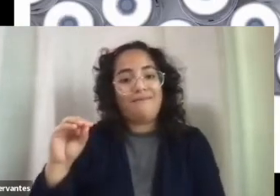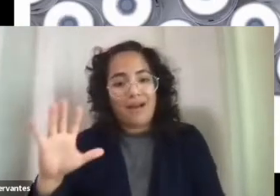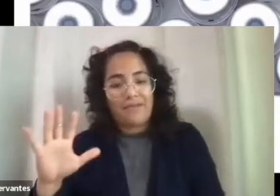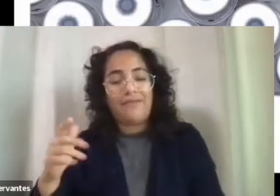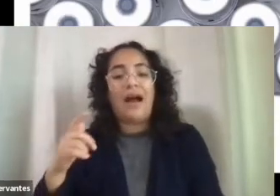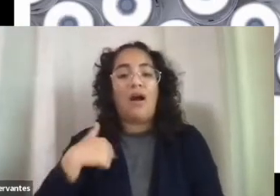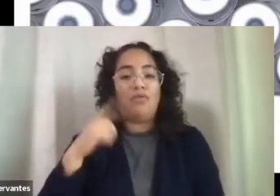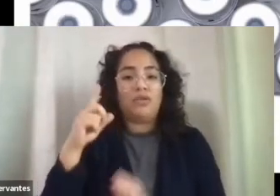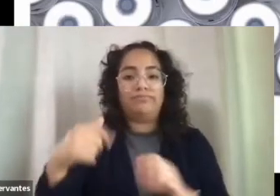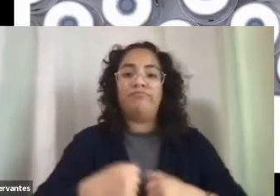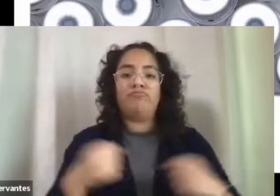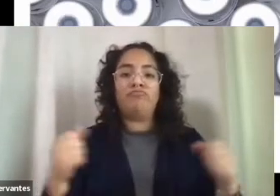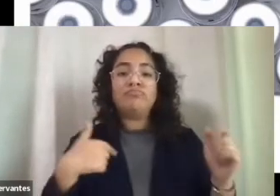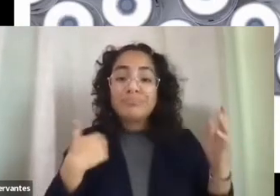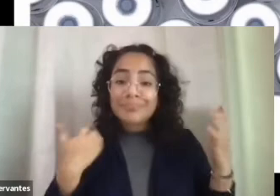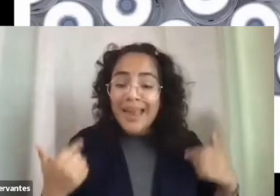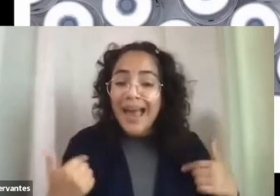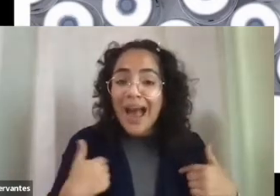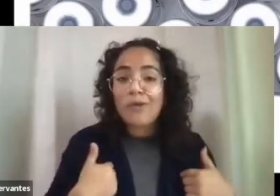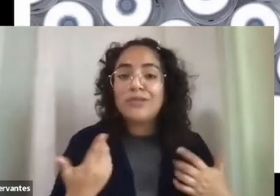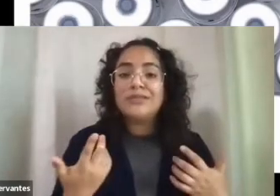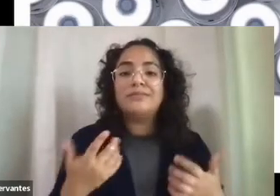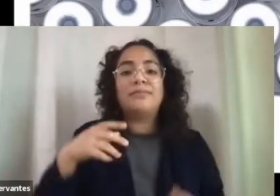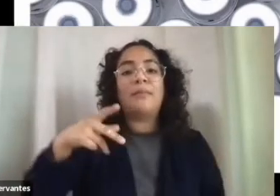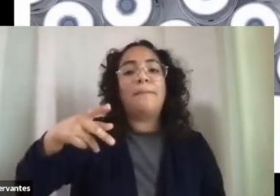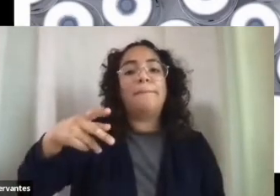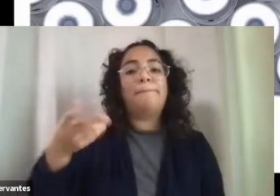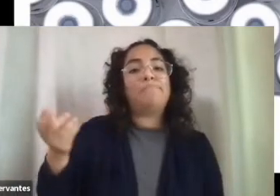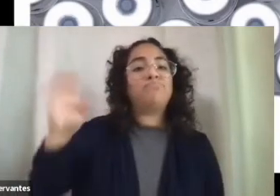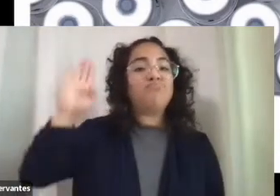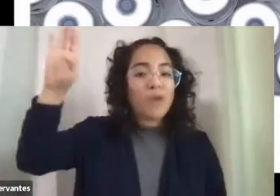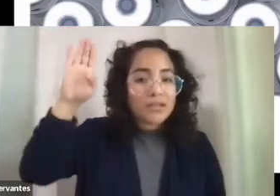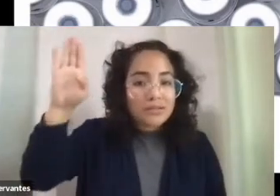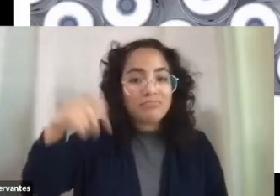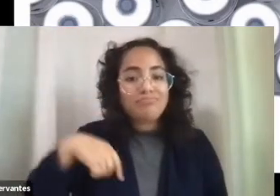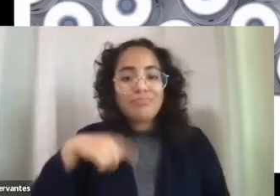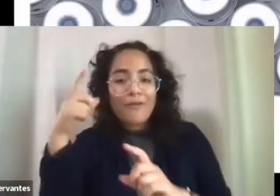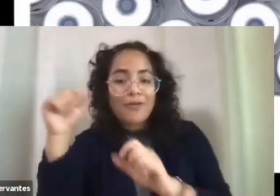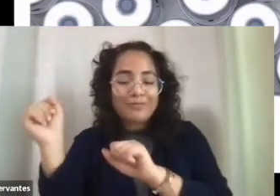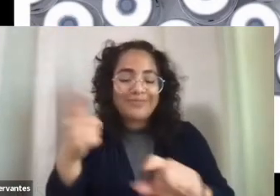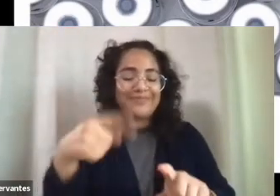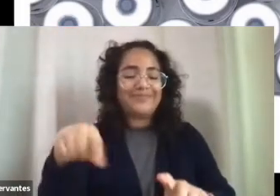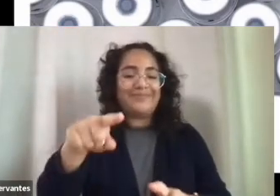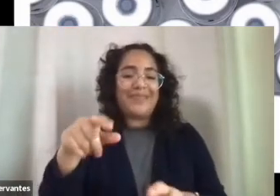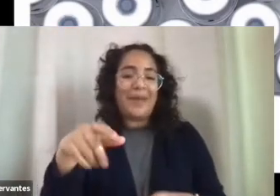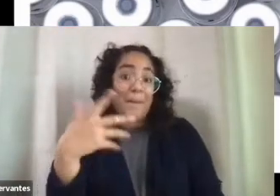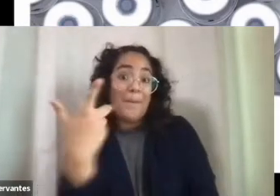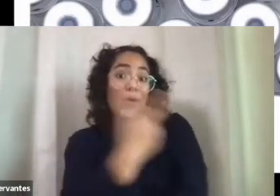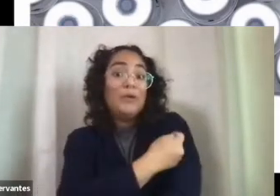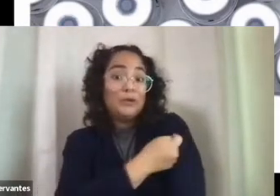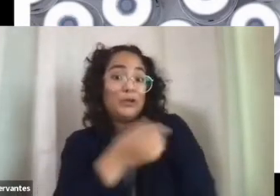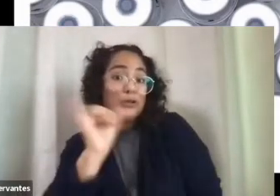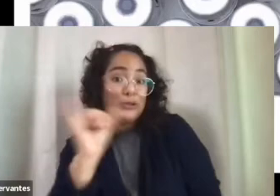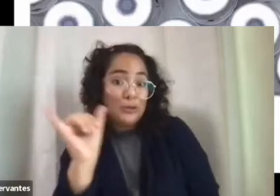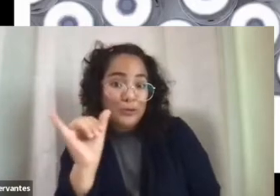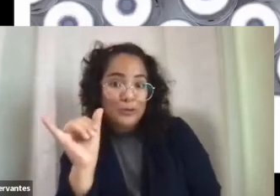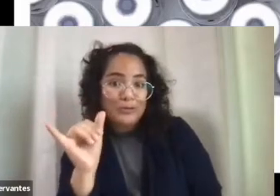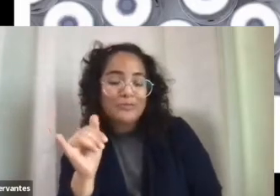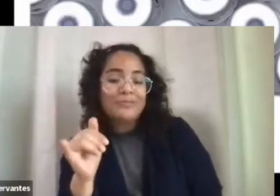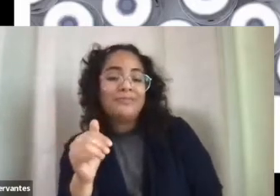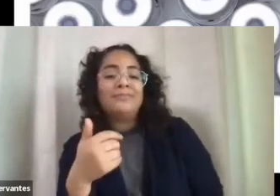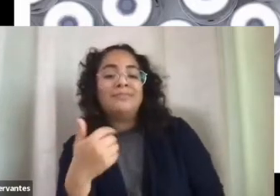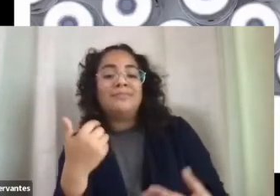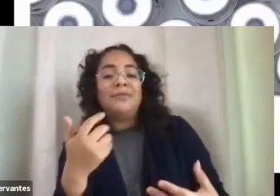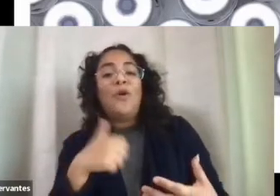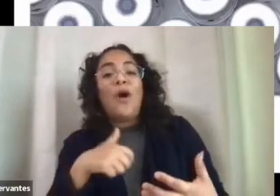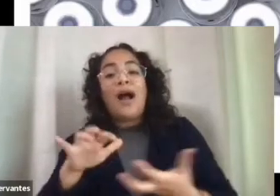in the clinical trials for the boosters because I believe in them so strongly. And so I actually got a combined